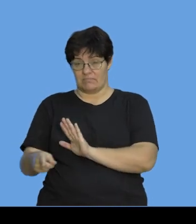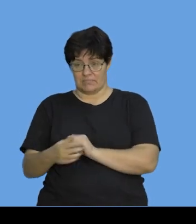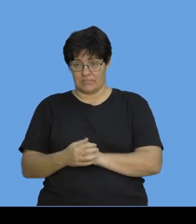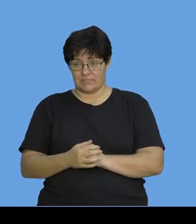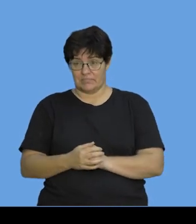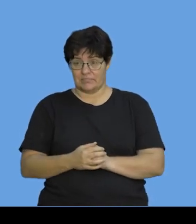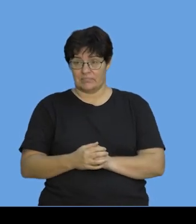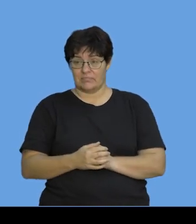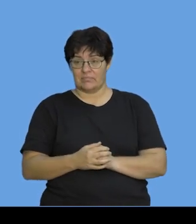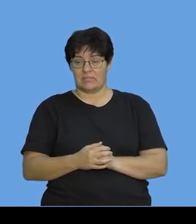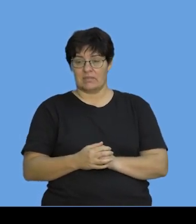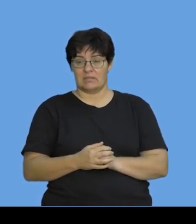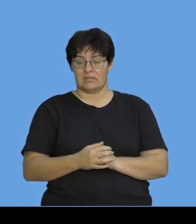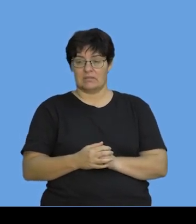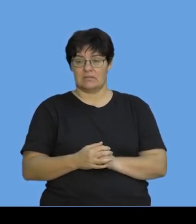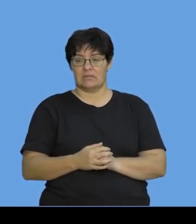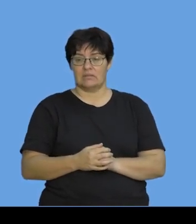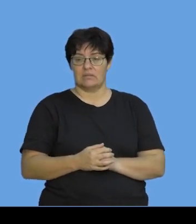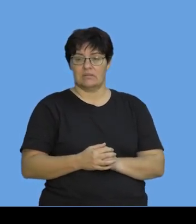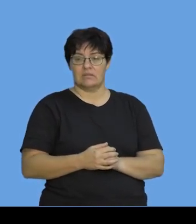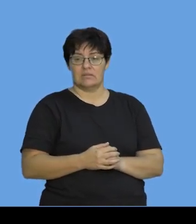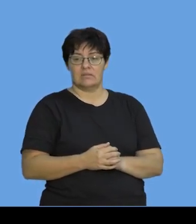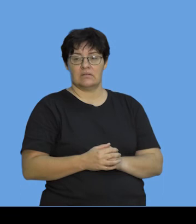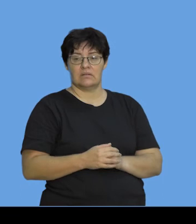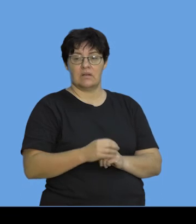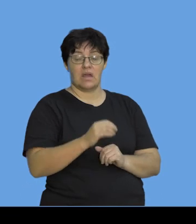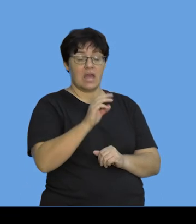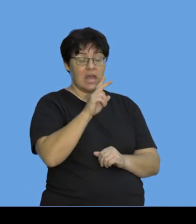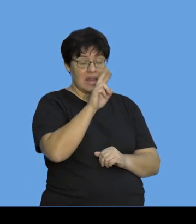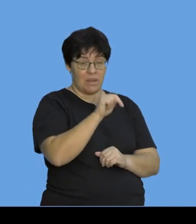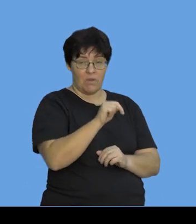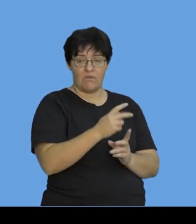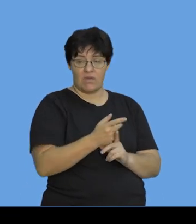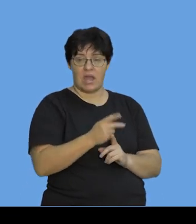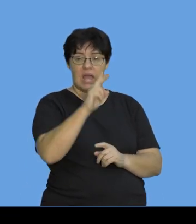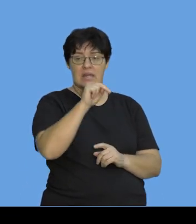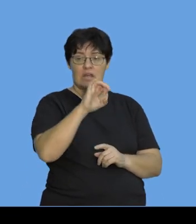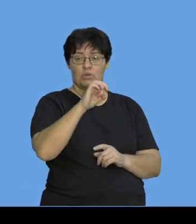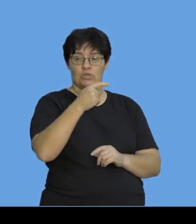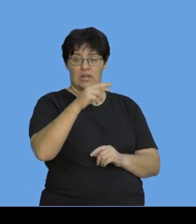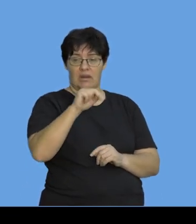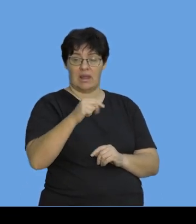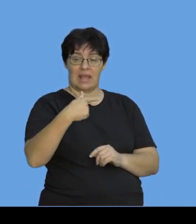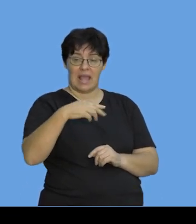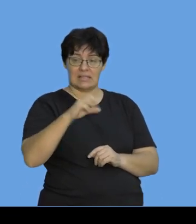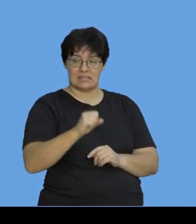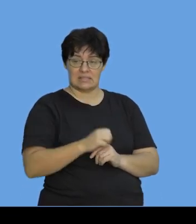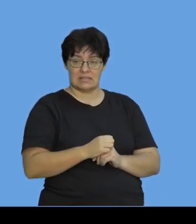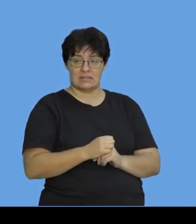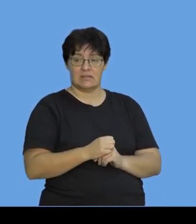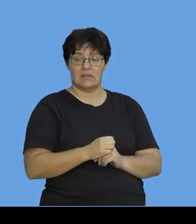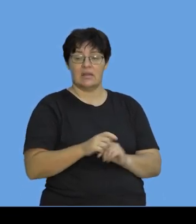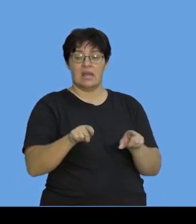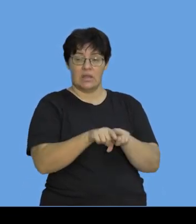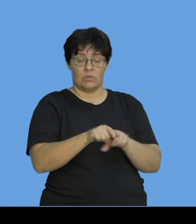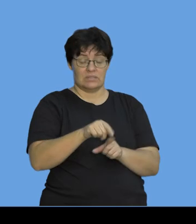moles of nitrogen gas, okay, is equals to mass of sample divided by the molar mass, okay?